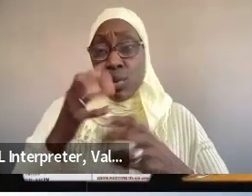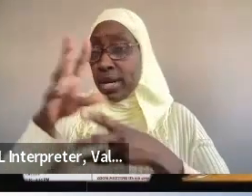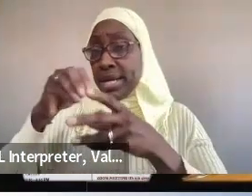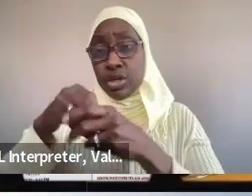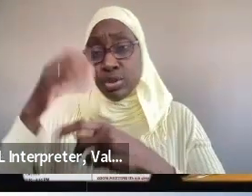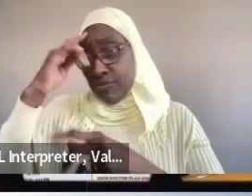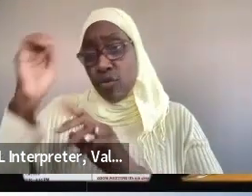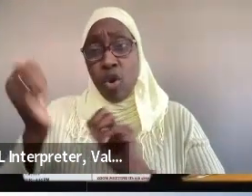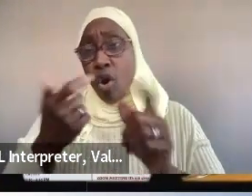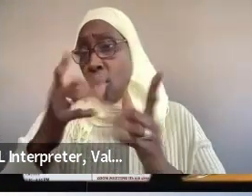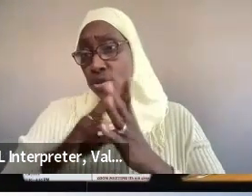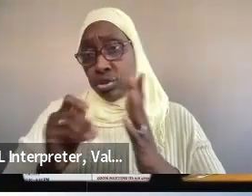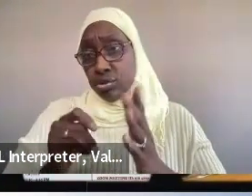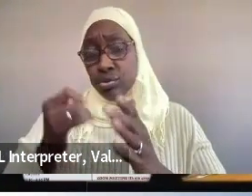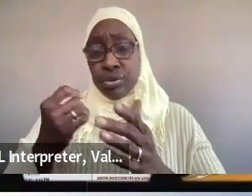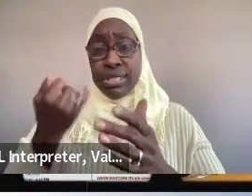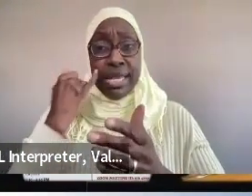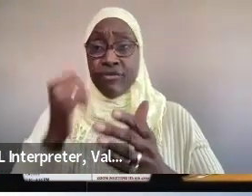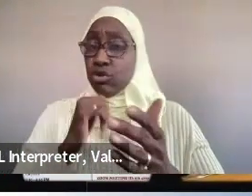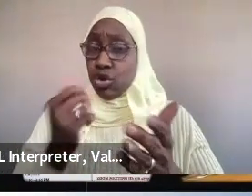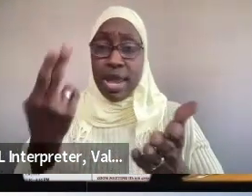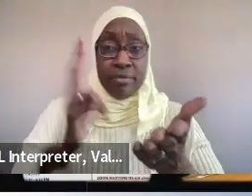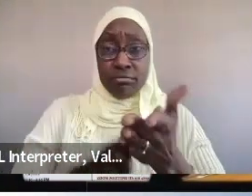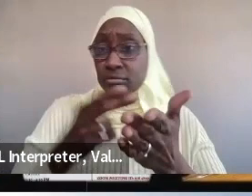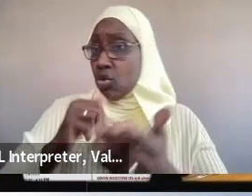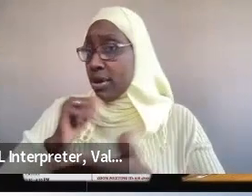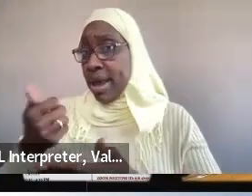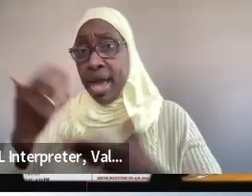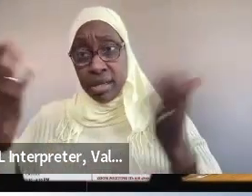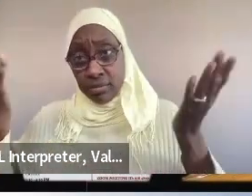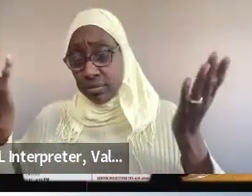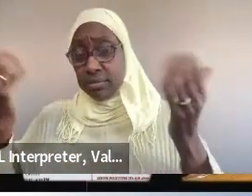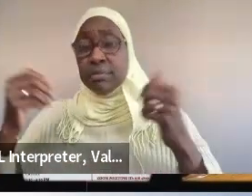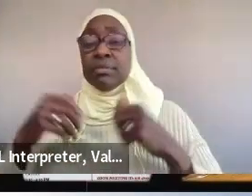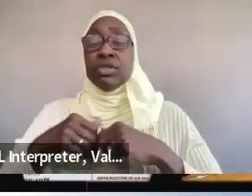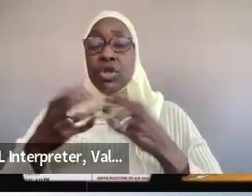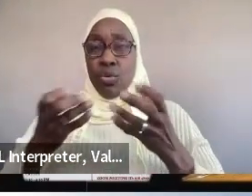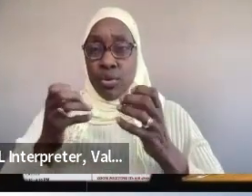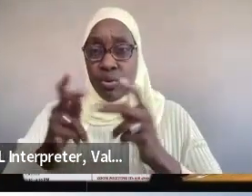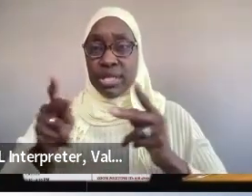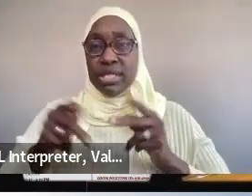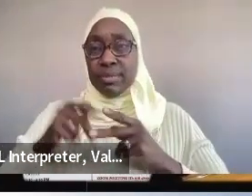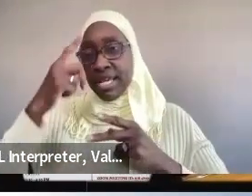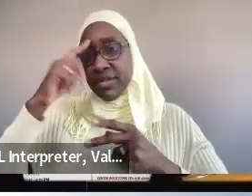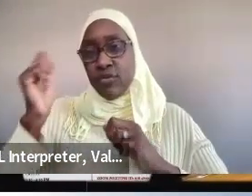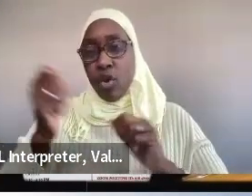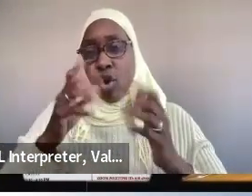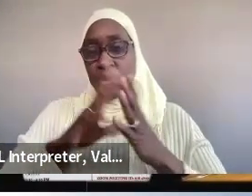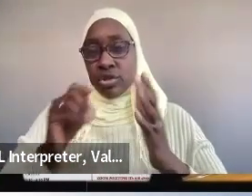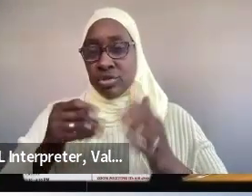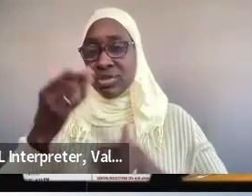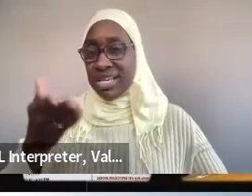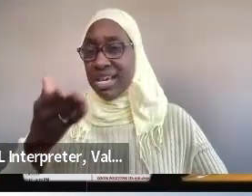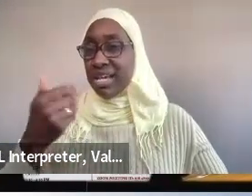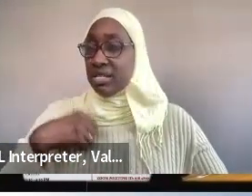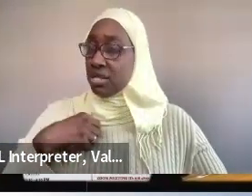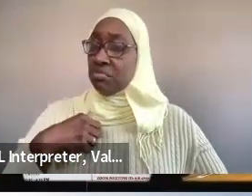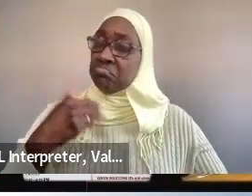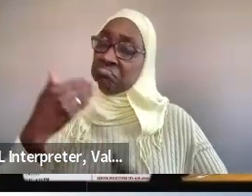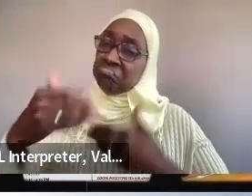like get the word that we exist like as a support space for students out there. And they're helping us with that. So it's been going well.